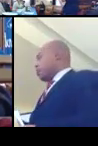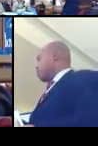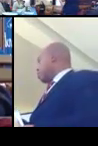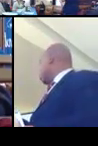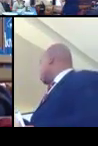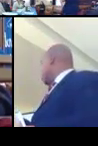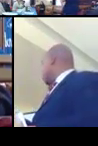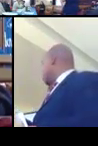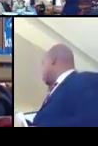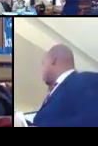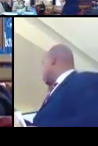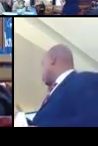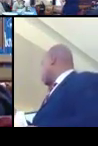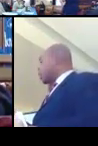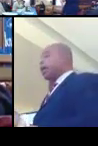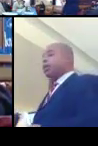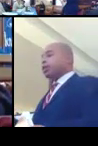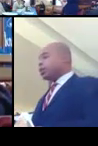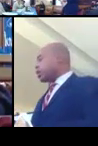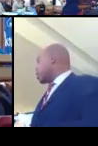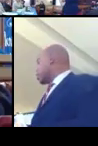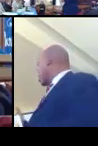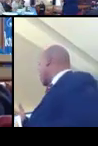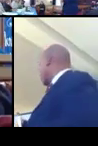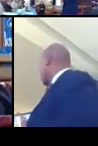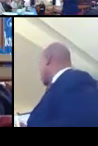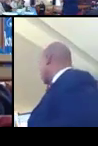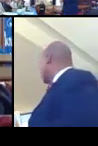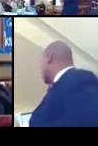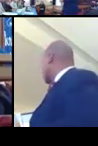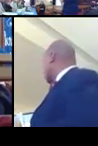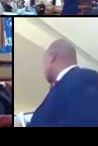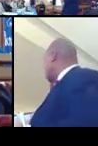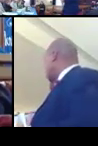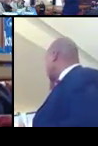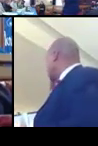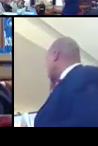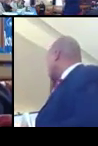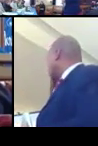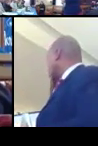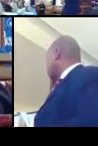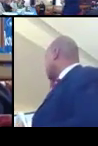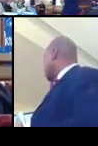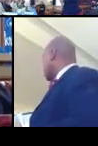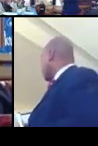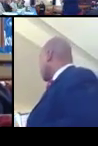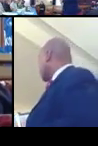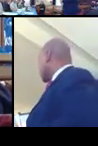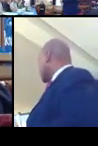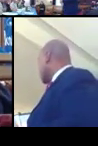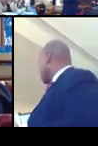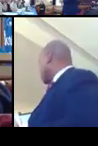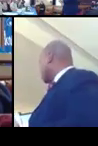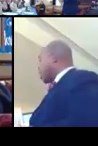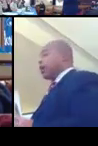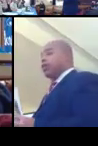the Enfield development. So they were coordinated SLDC as well in their housing. Different items like reports